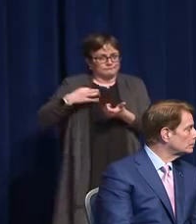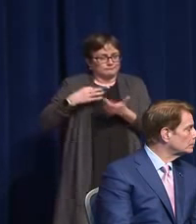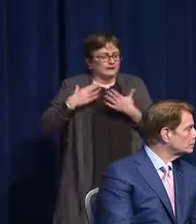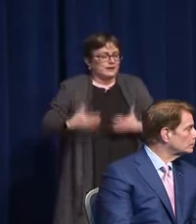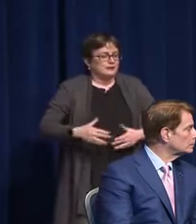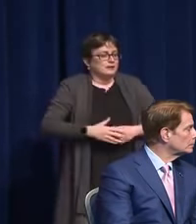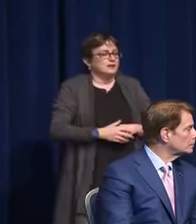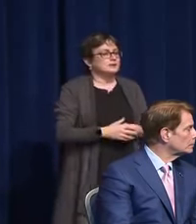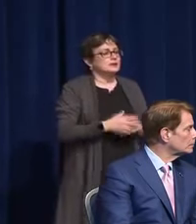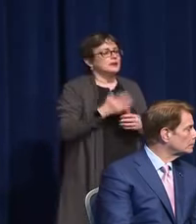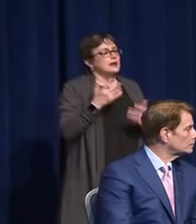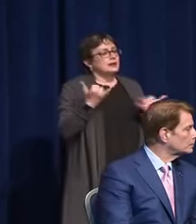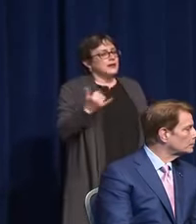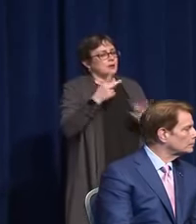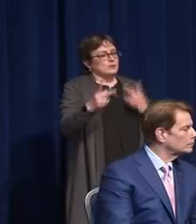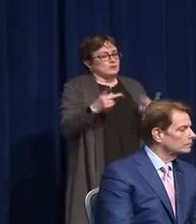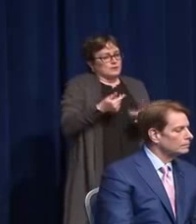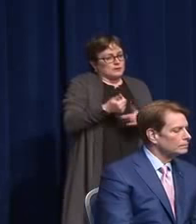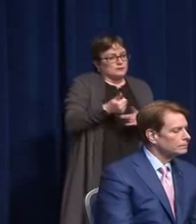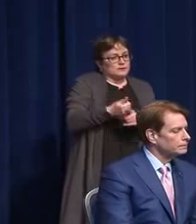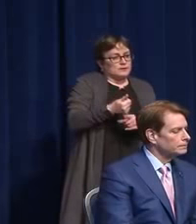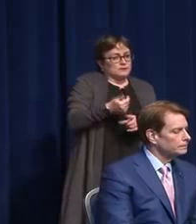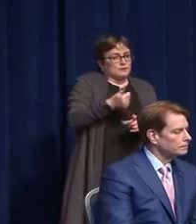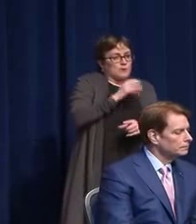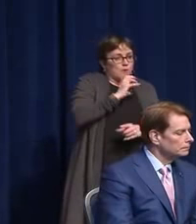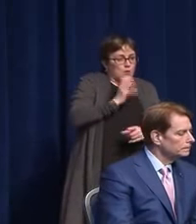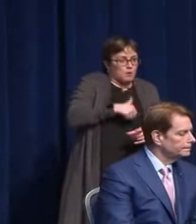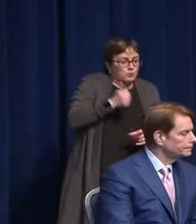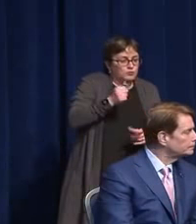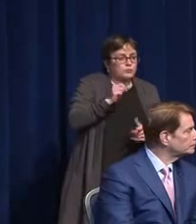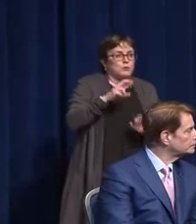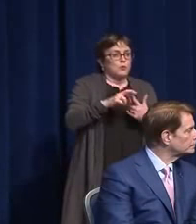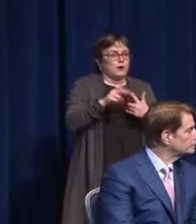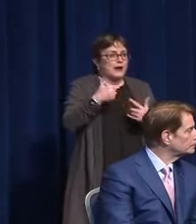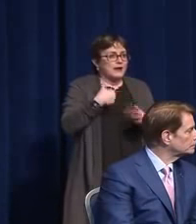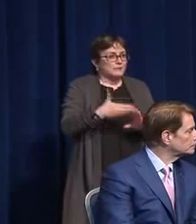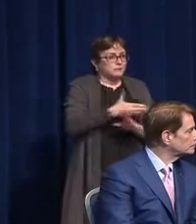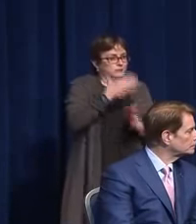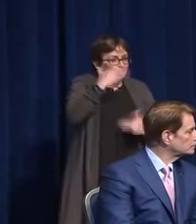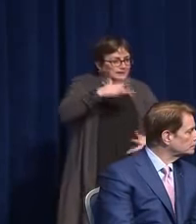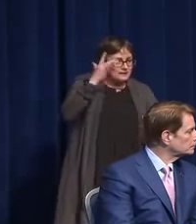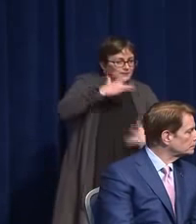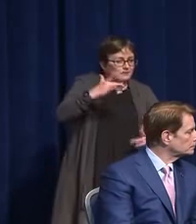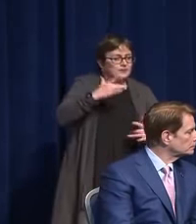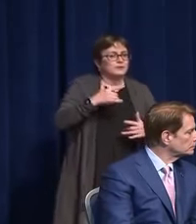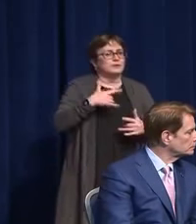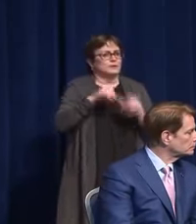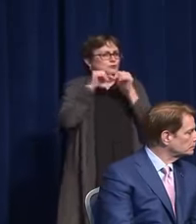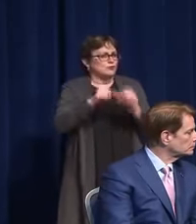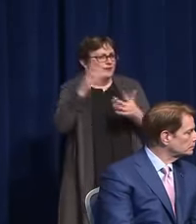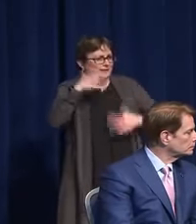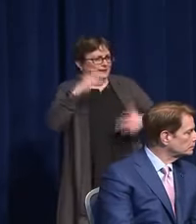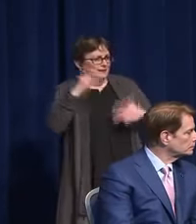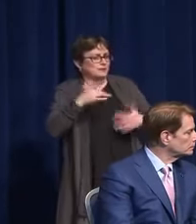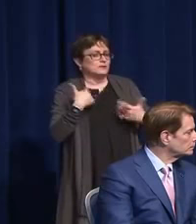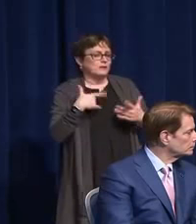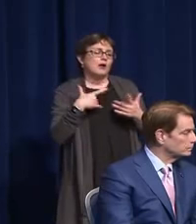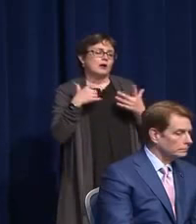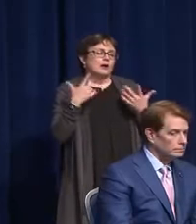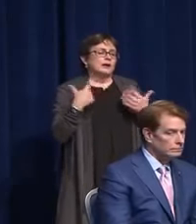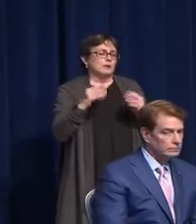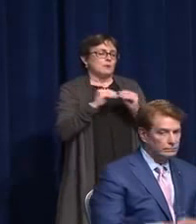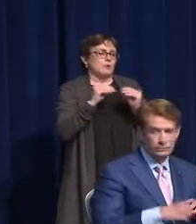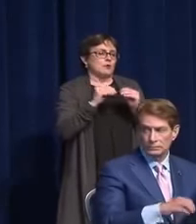with pre-existing conditions or chronic illnesses, are at particular risk for contracting